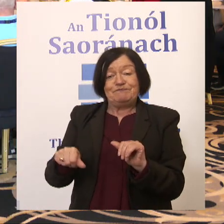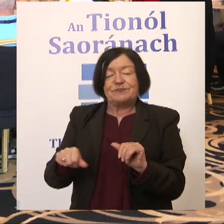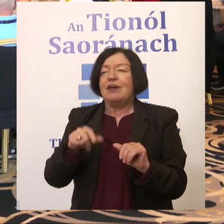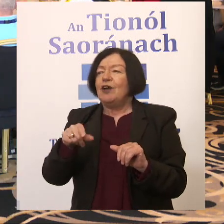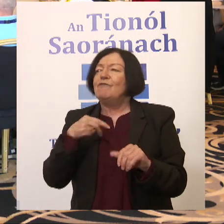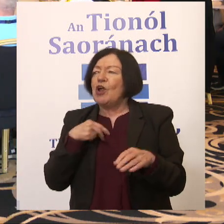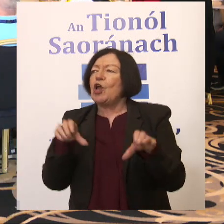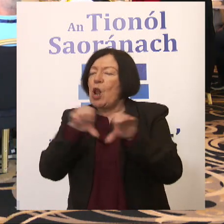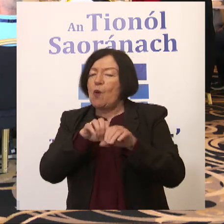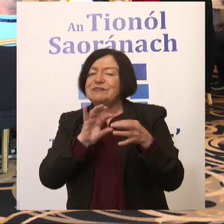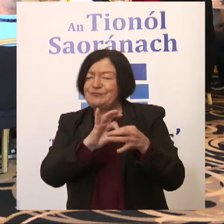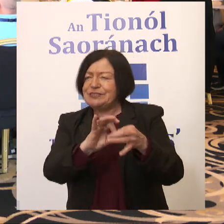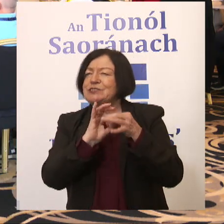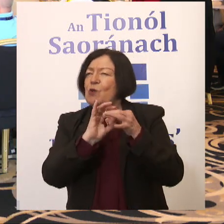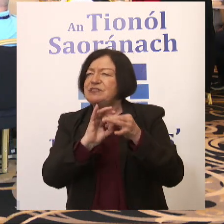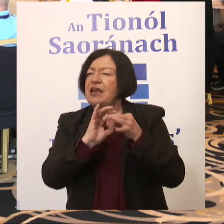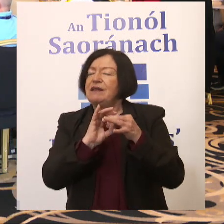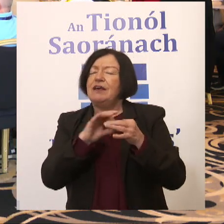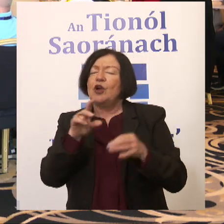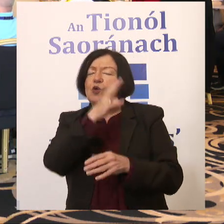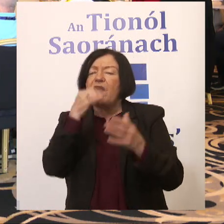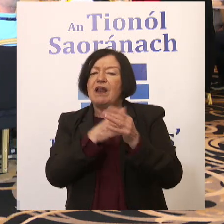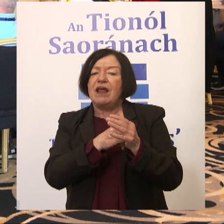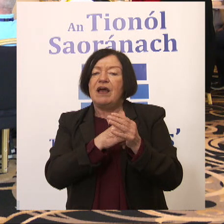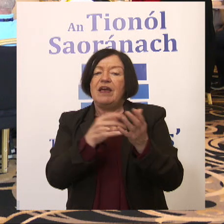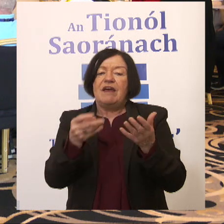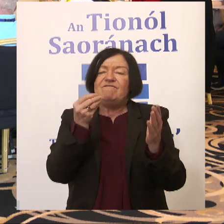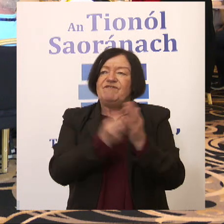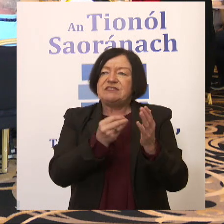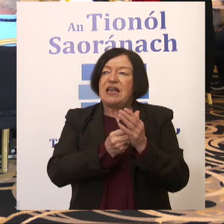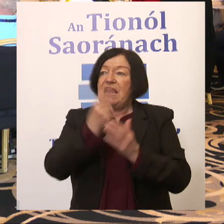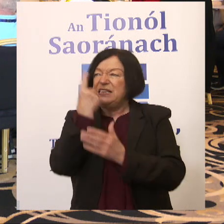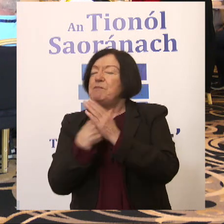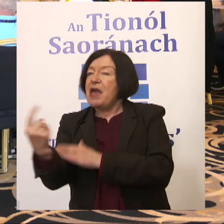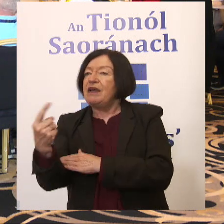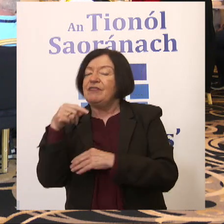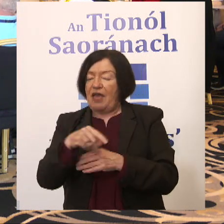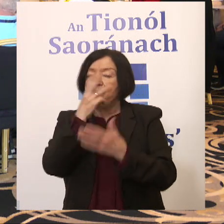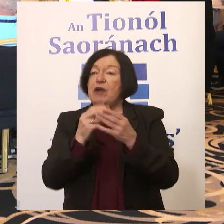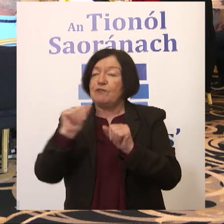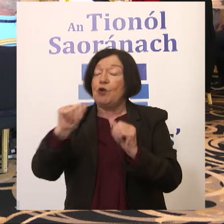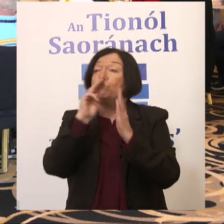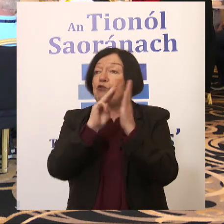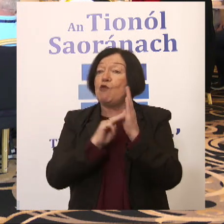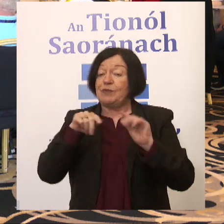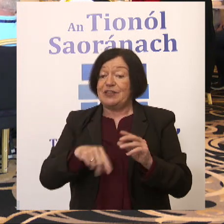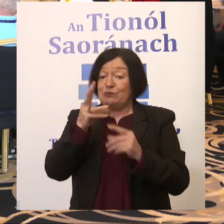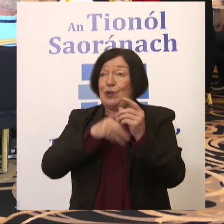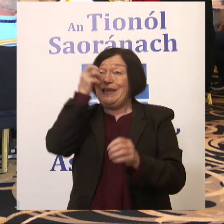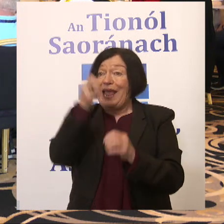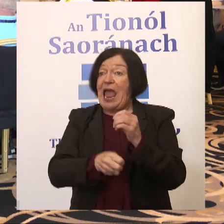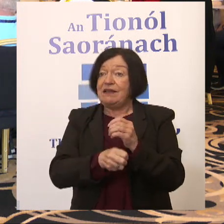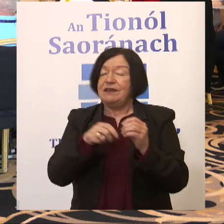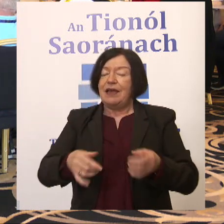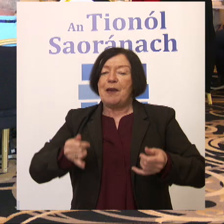quite closely associated with that might be the question of fiscal autonomy, and I know that's a part of your programme for this weekend, so